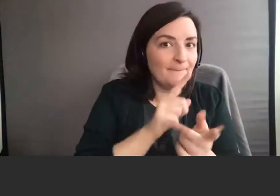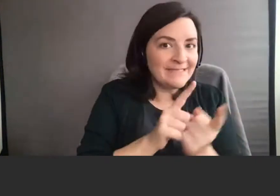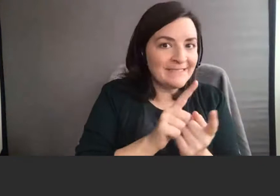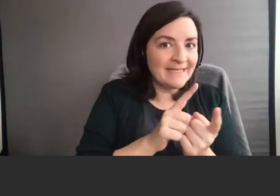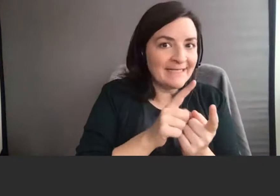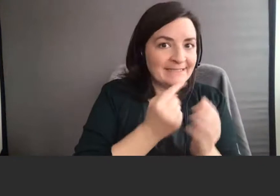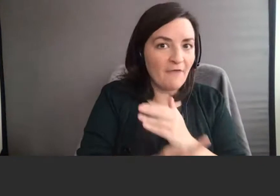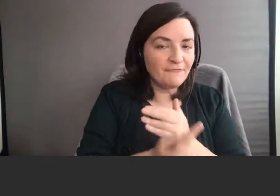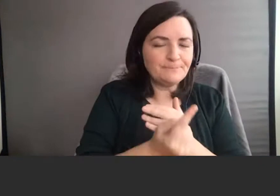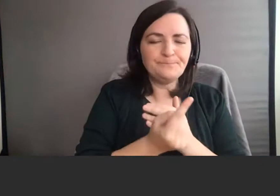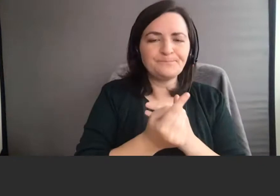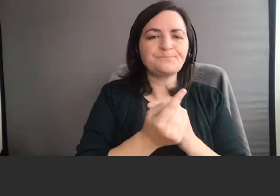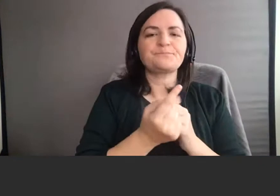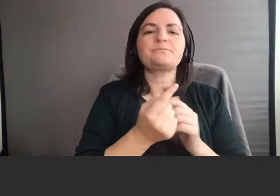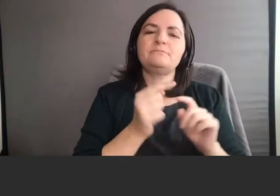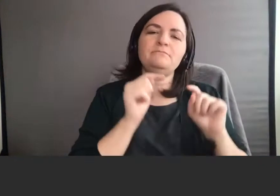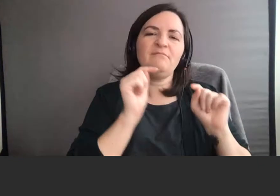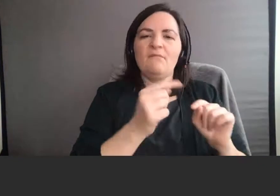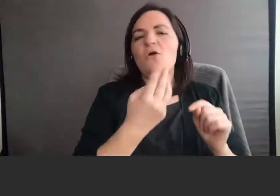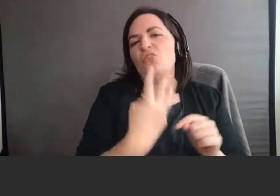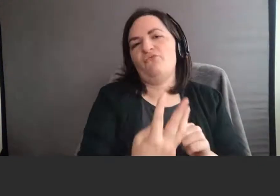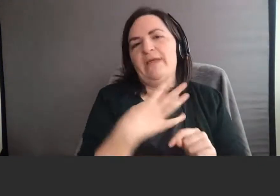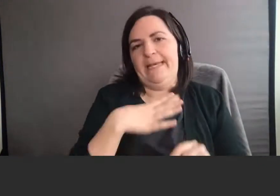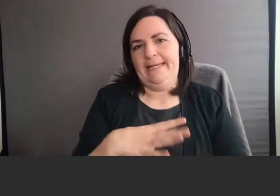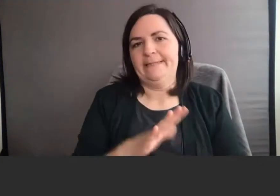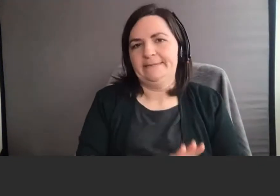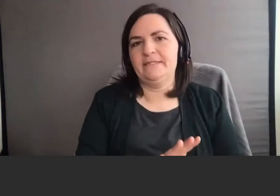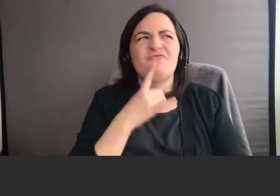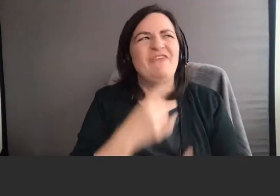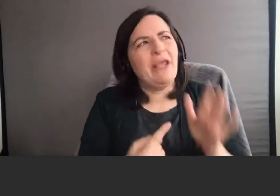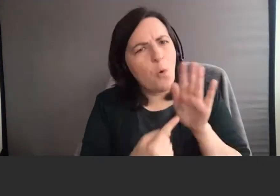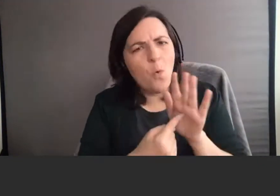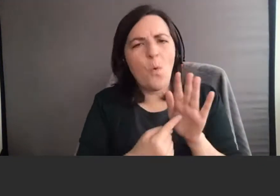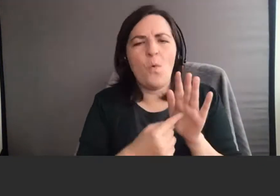Okay, any other questions about those first sections of the